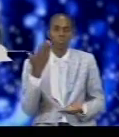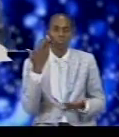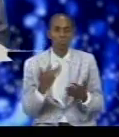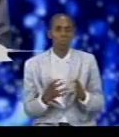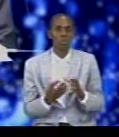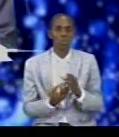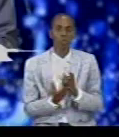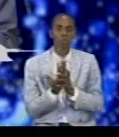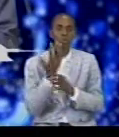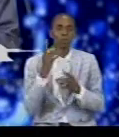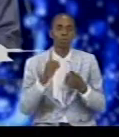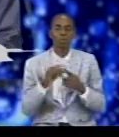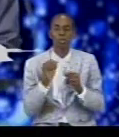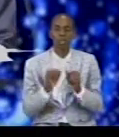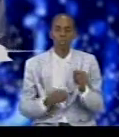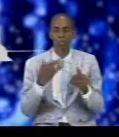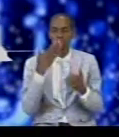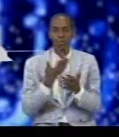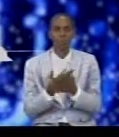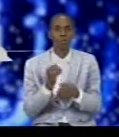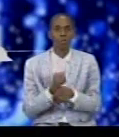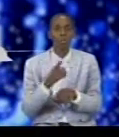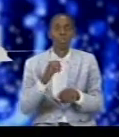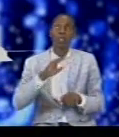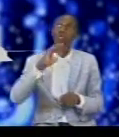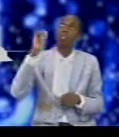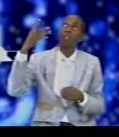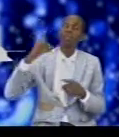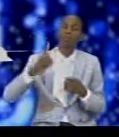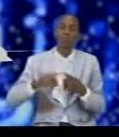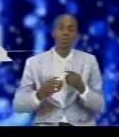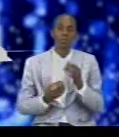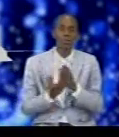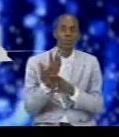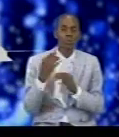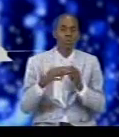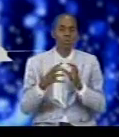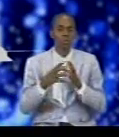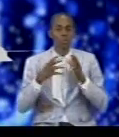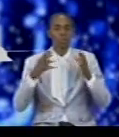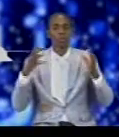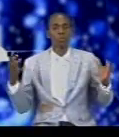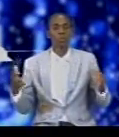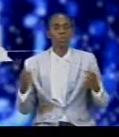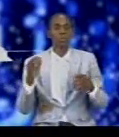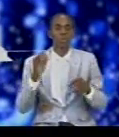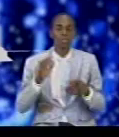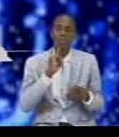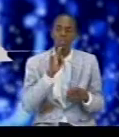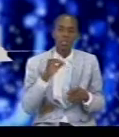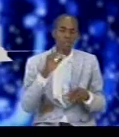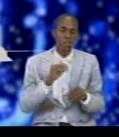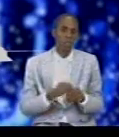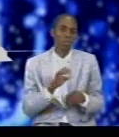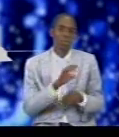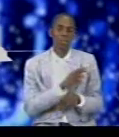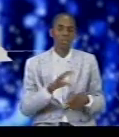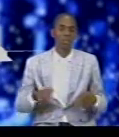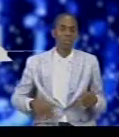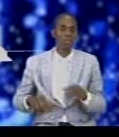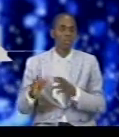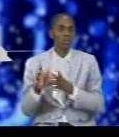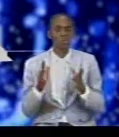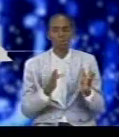work. The grace to abound, the grace to serve God, sufficient grace is in Christ. That's why the optimal task we